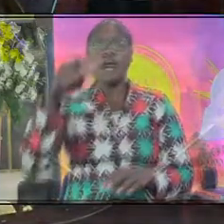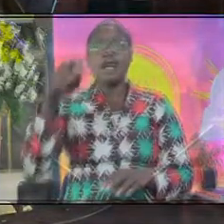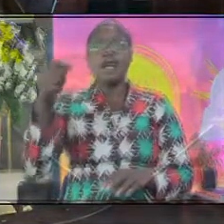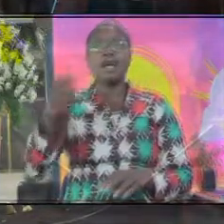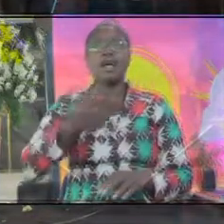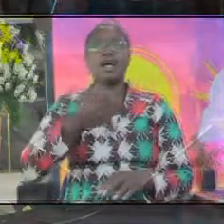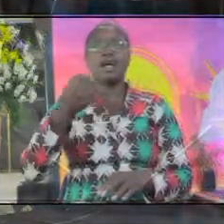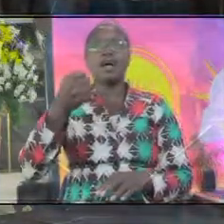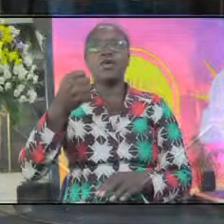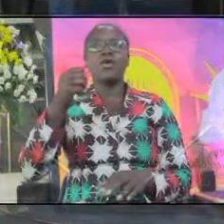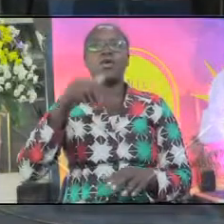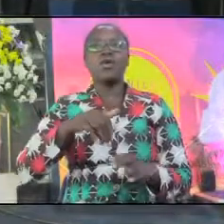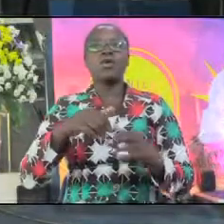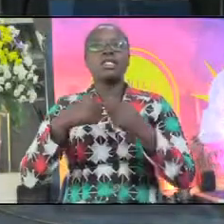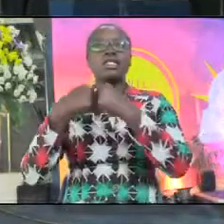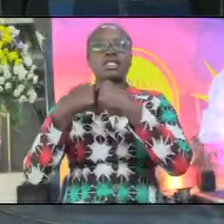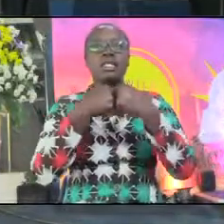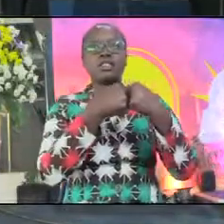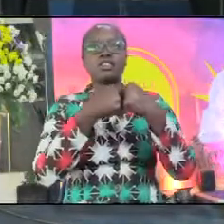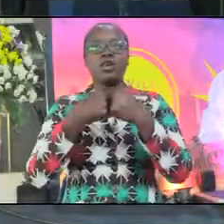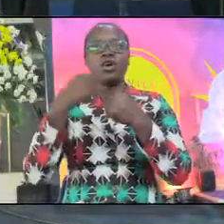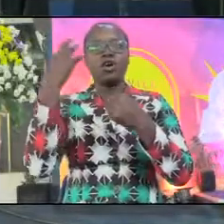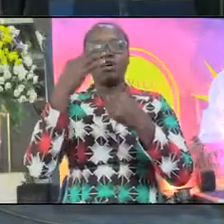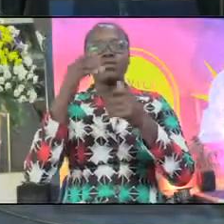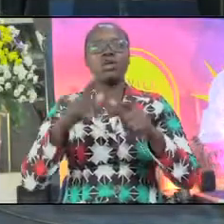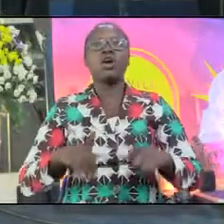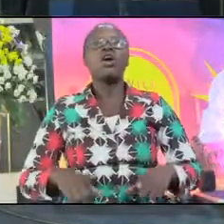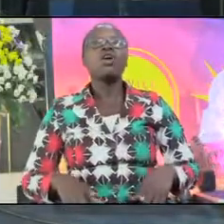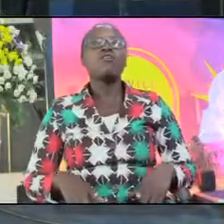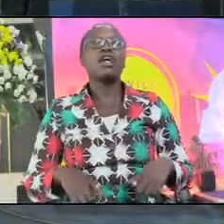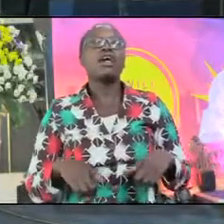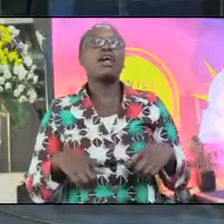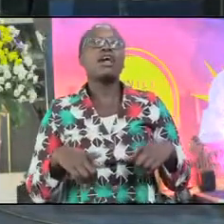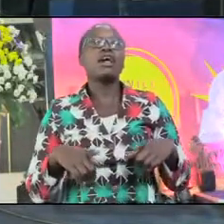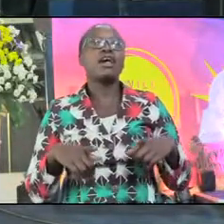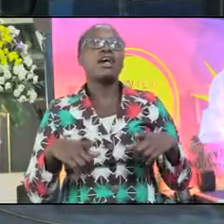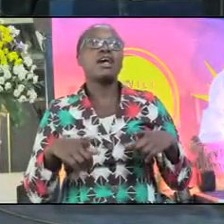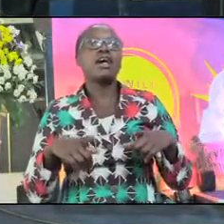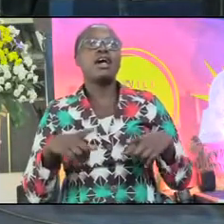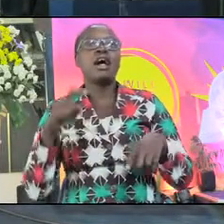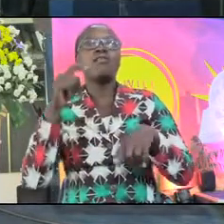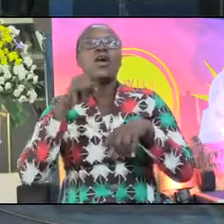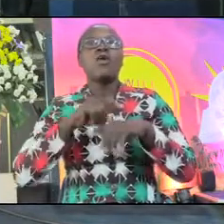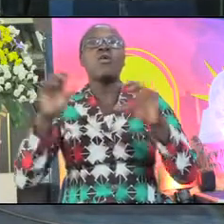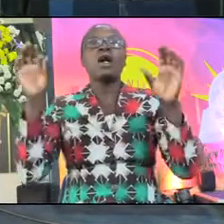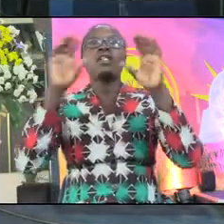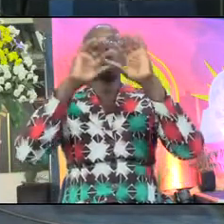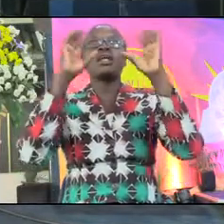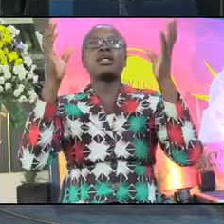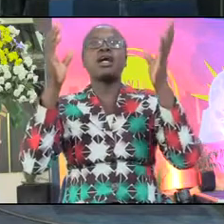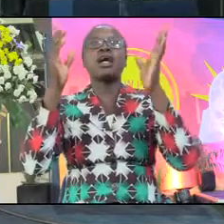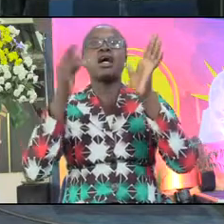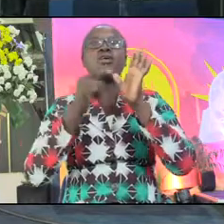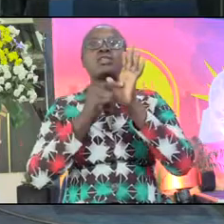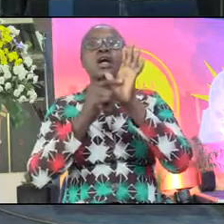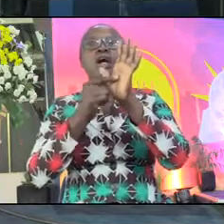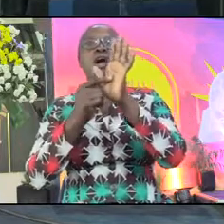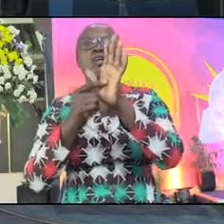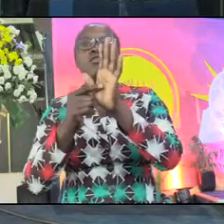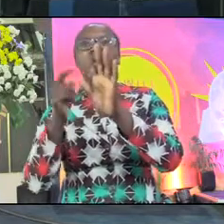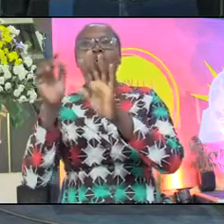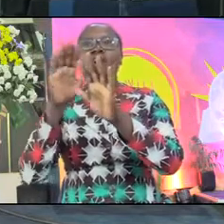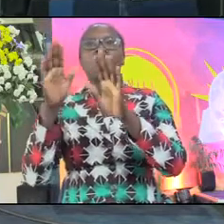Will your anchor hold in the storms of life? When the